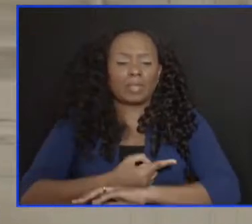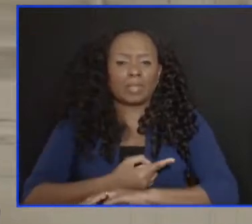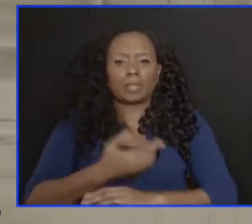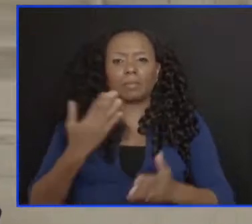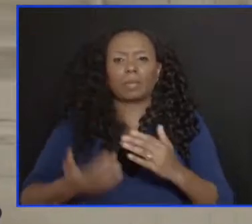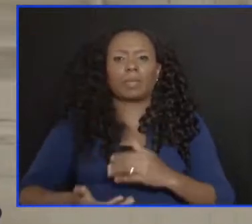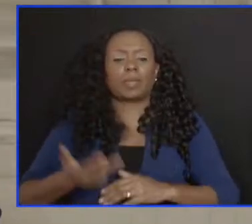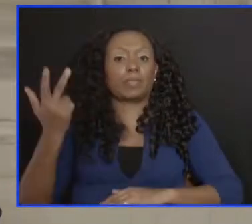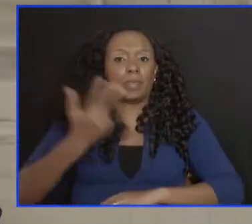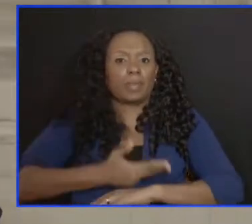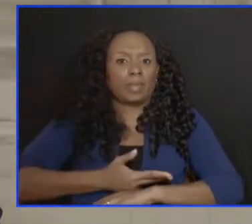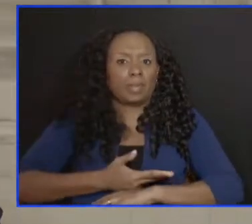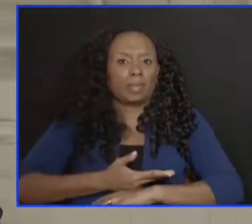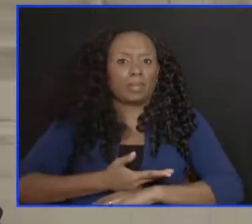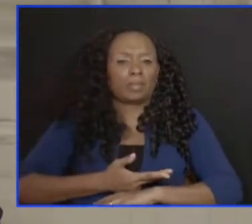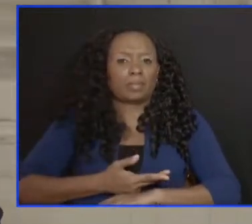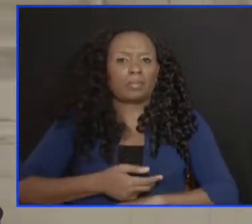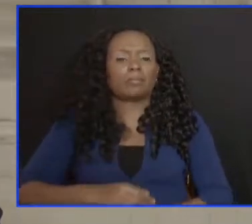72 hours,